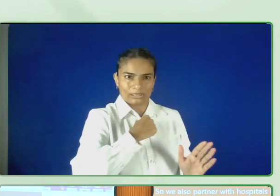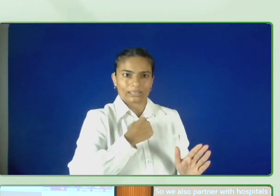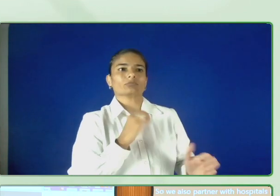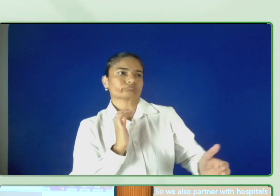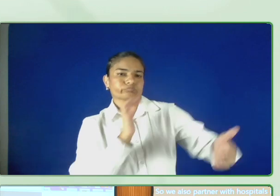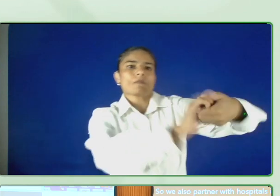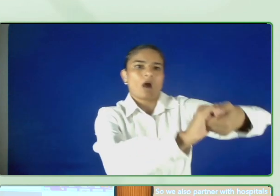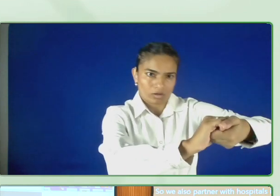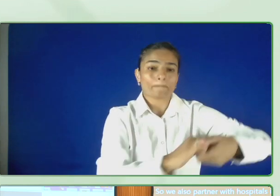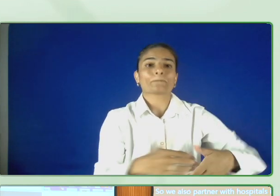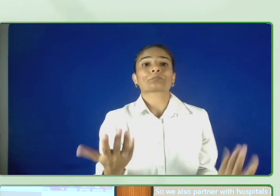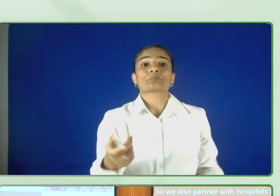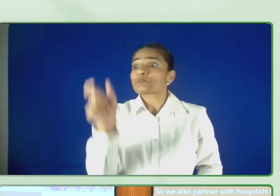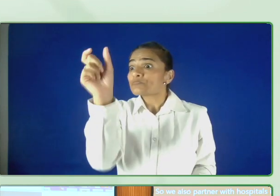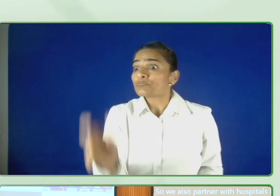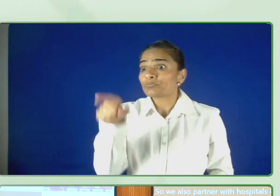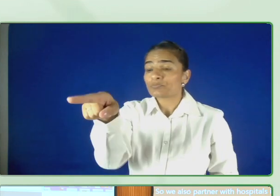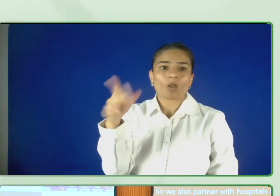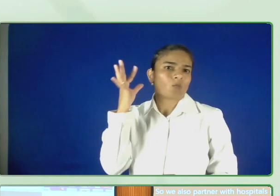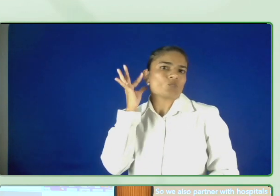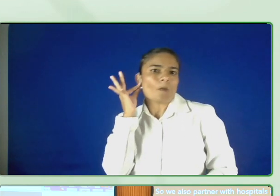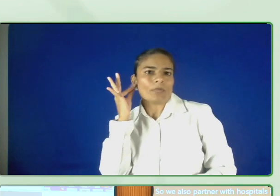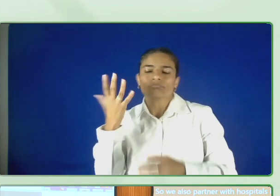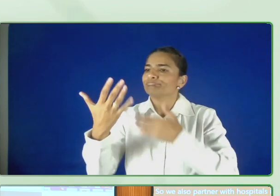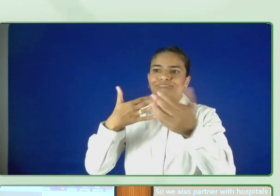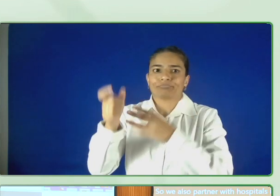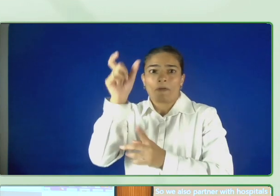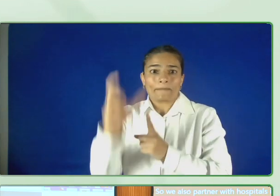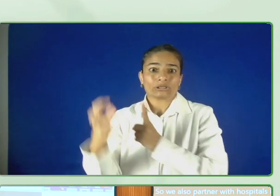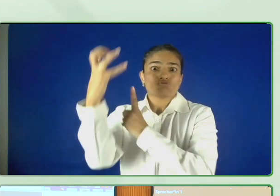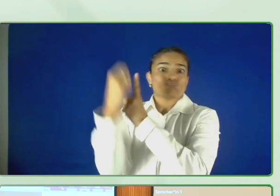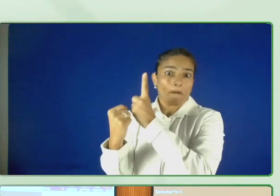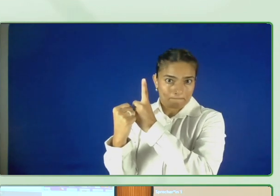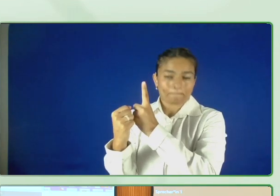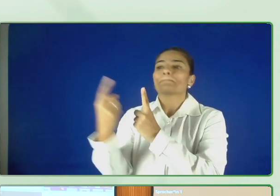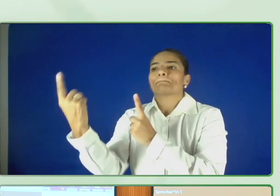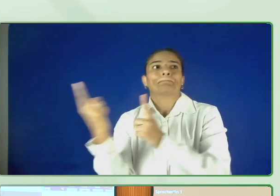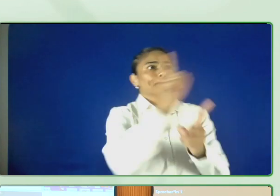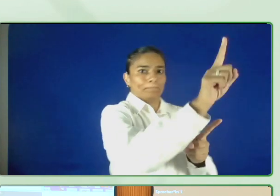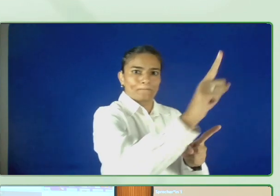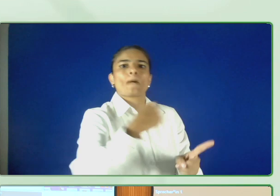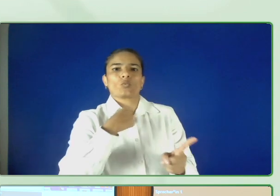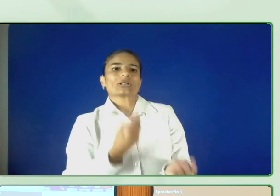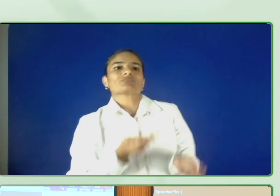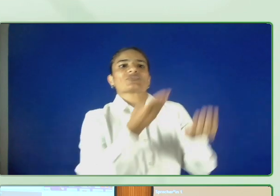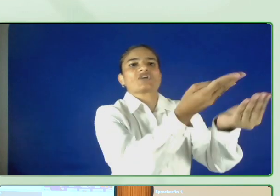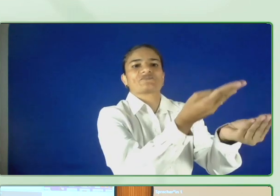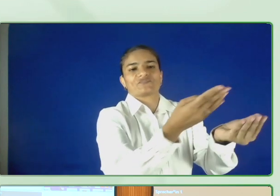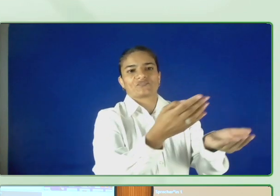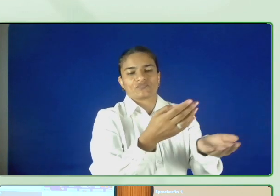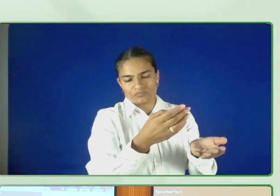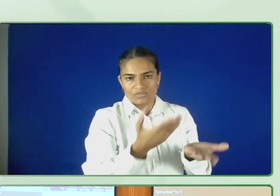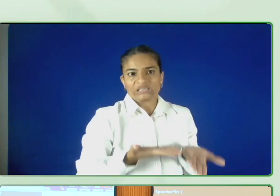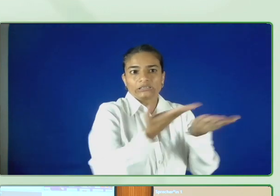we help them through that services. Then we have an iPad that includes an interpreter,